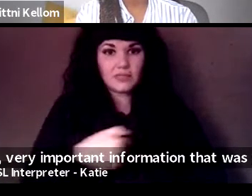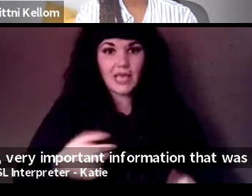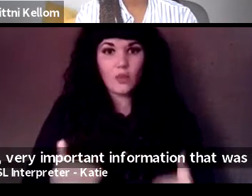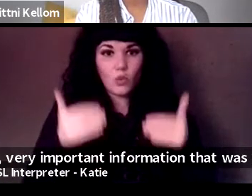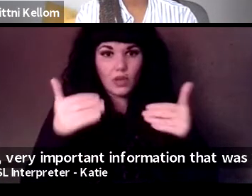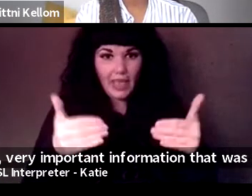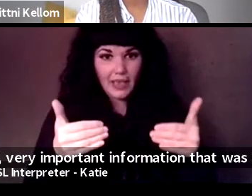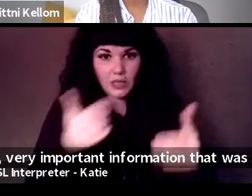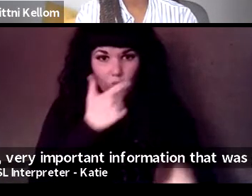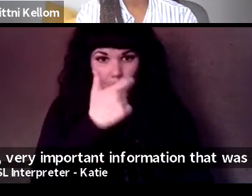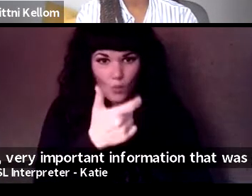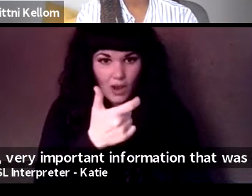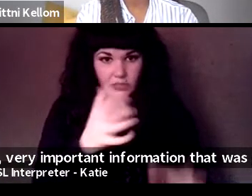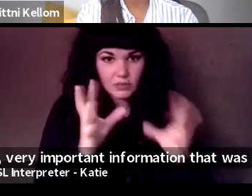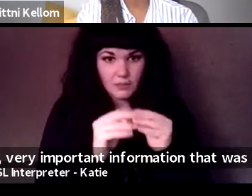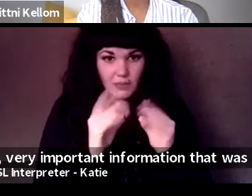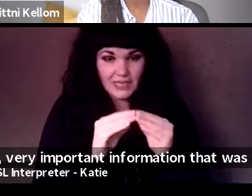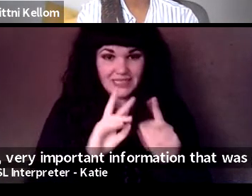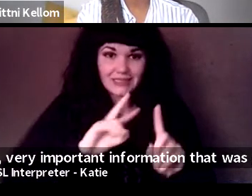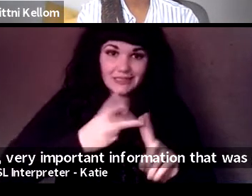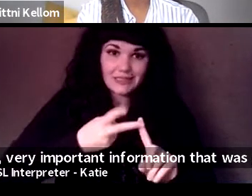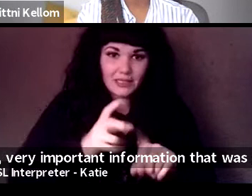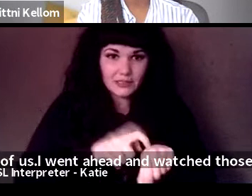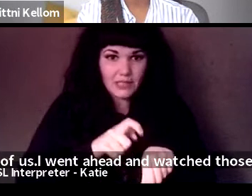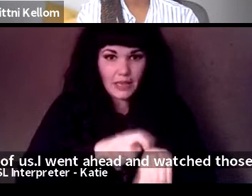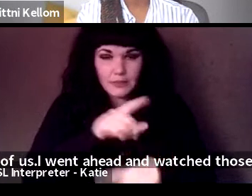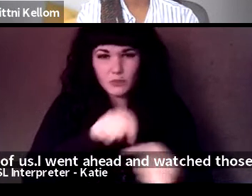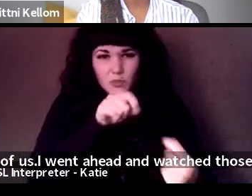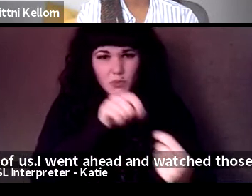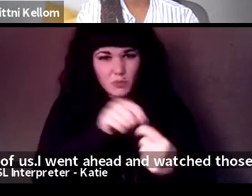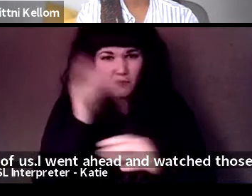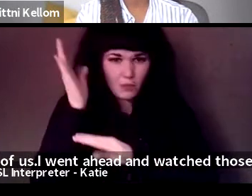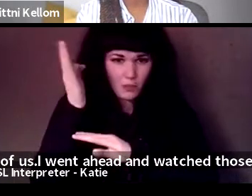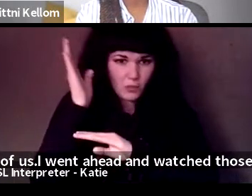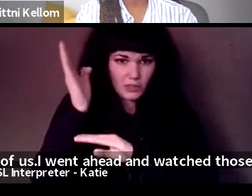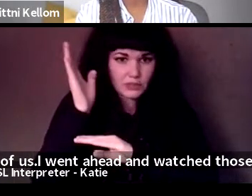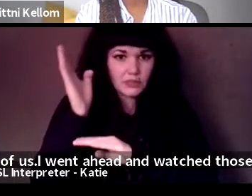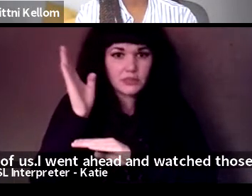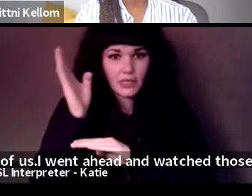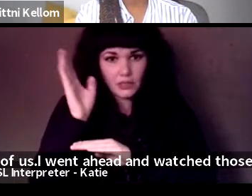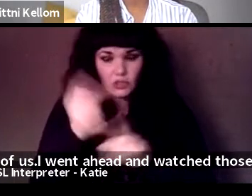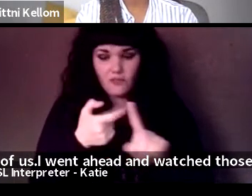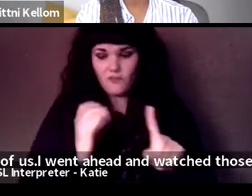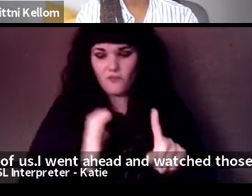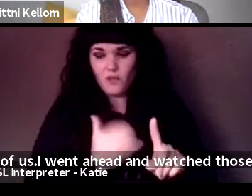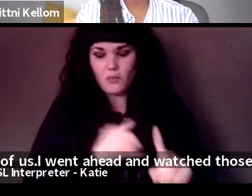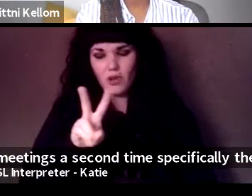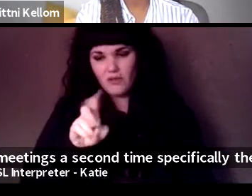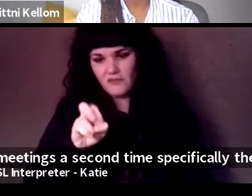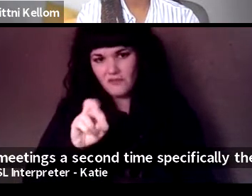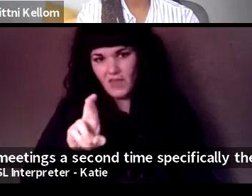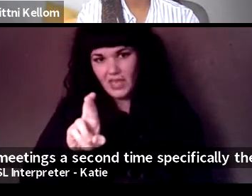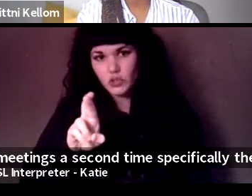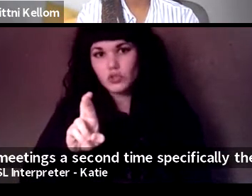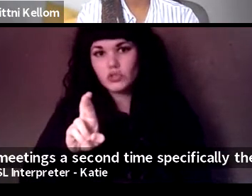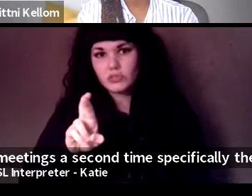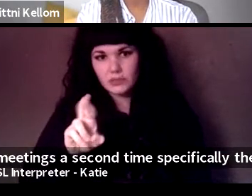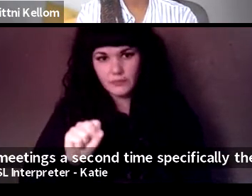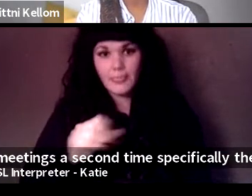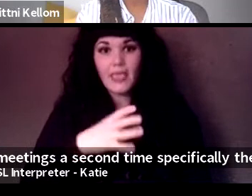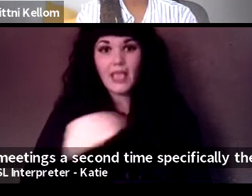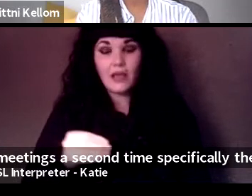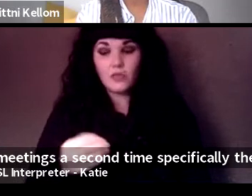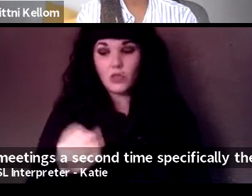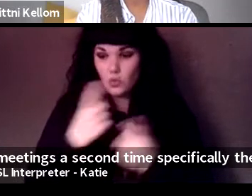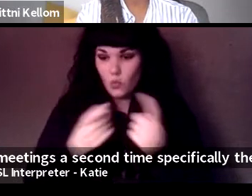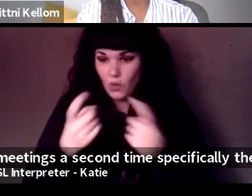watched those meetings a second time, specifically the presentations from our vendors and the question and answer session that